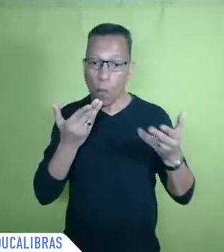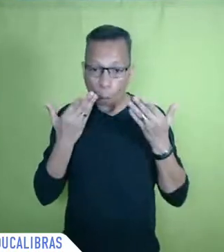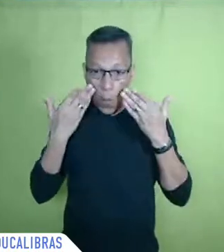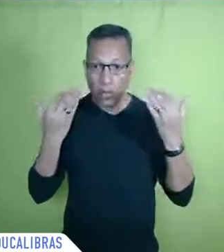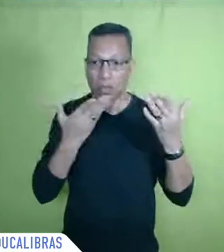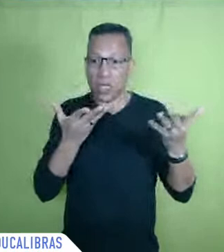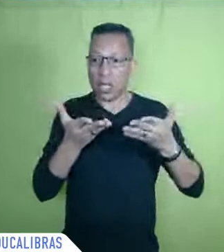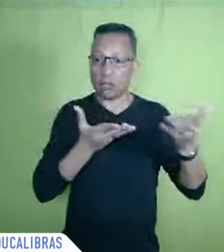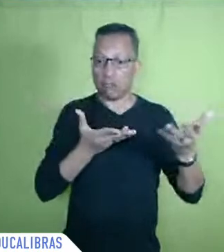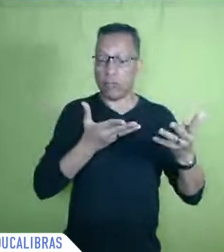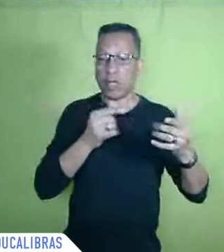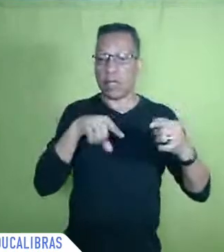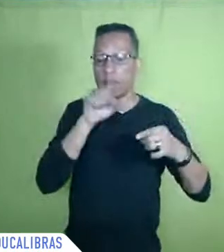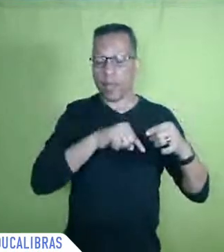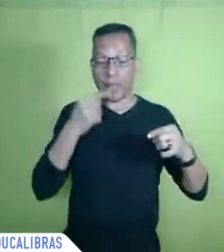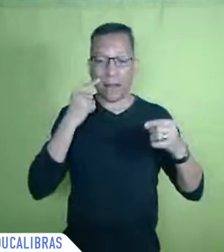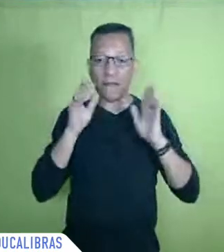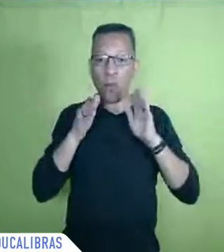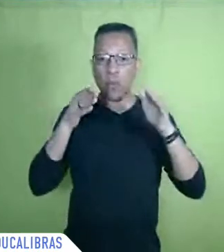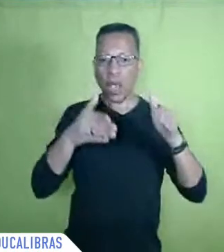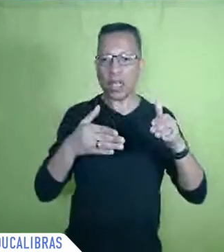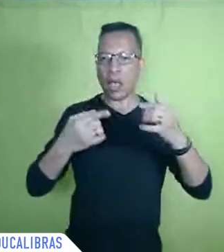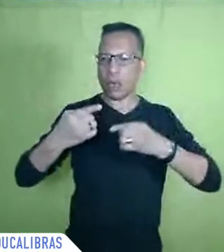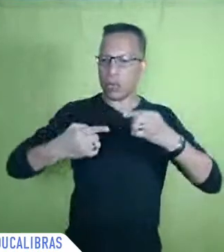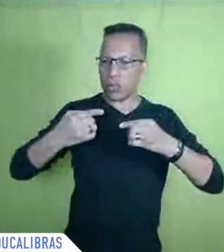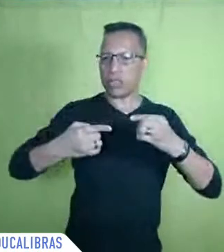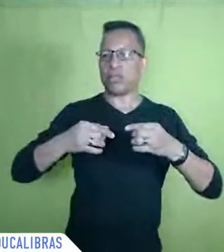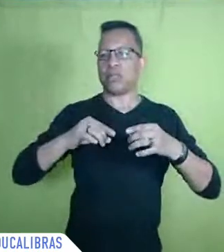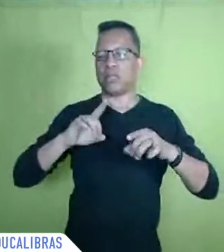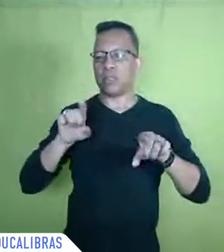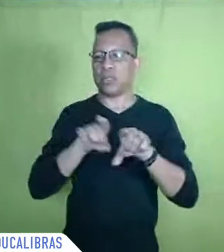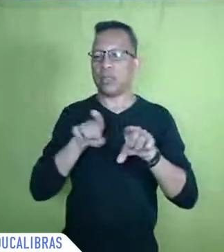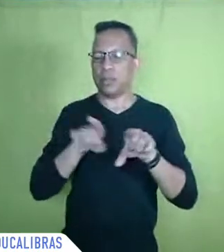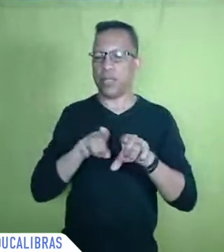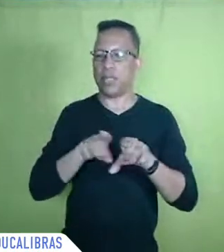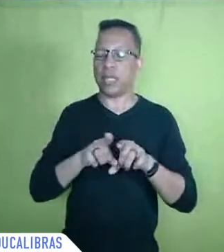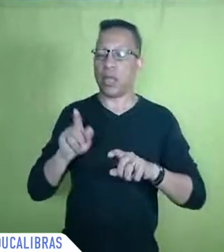economy, especially what happens in Congress.